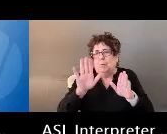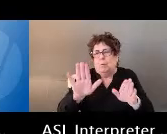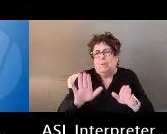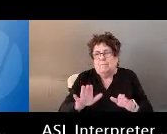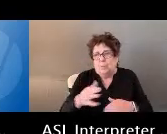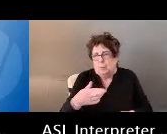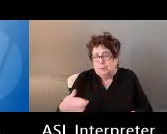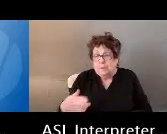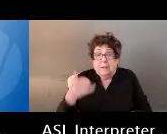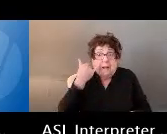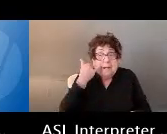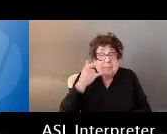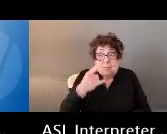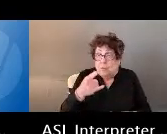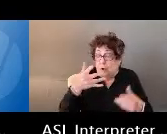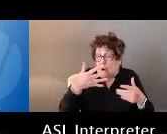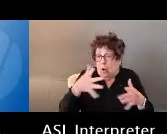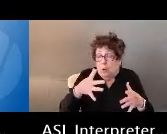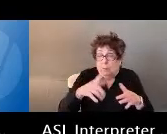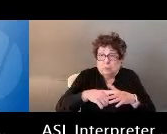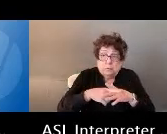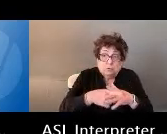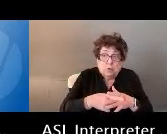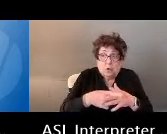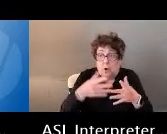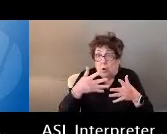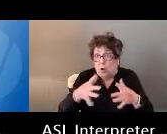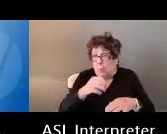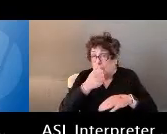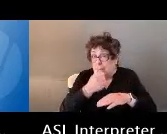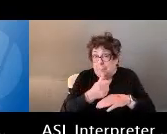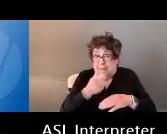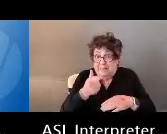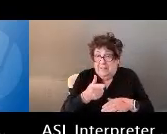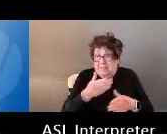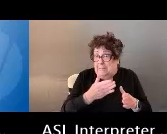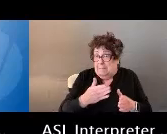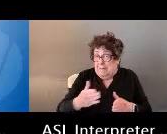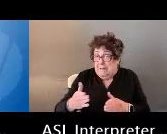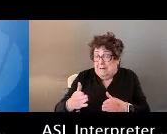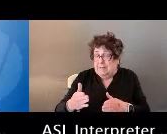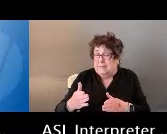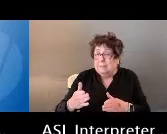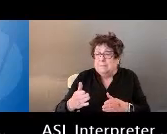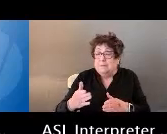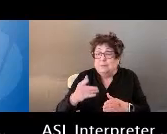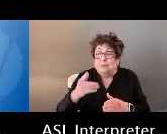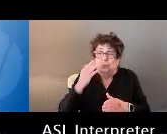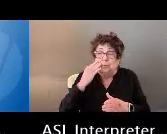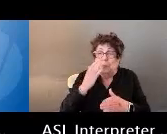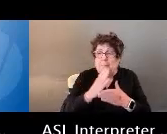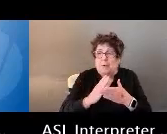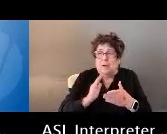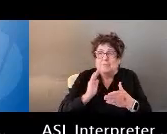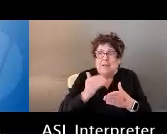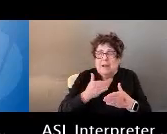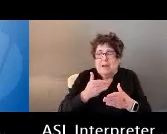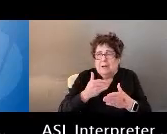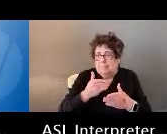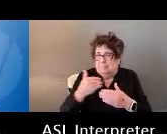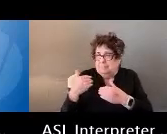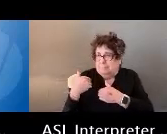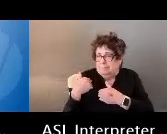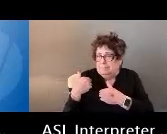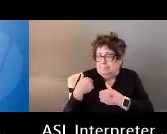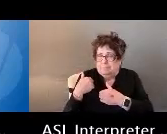already started or you have already implemented this plan, as you know, part of our duty is to constantly monitor our